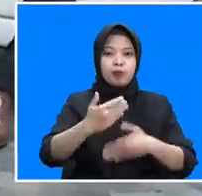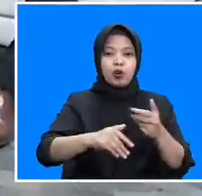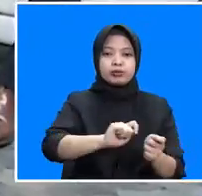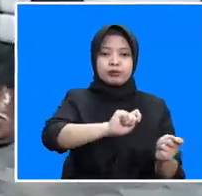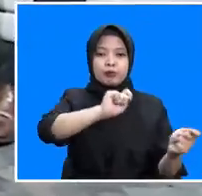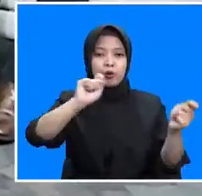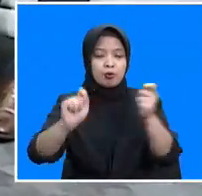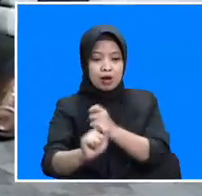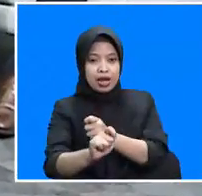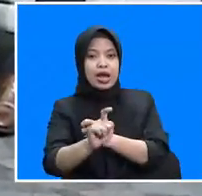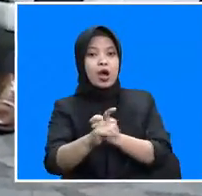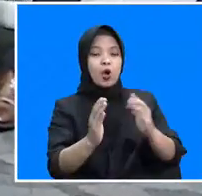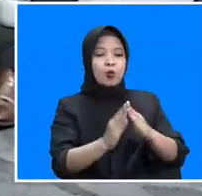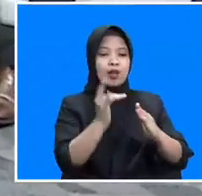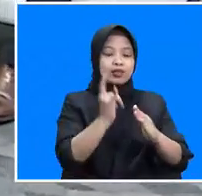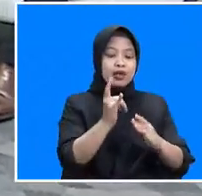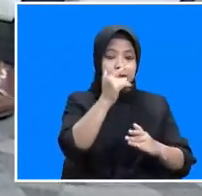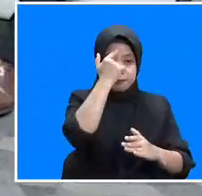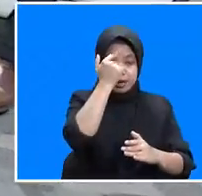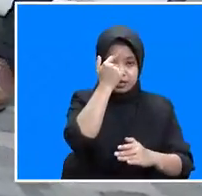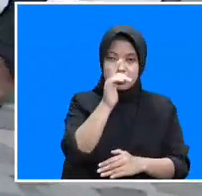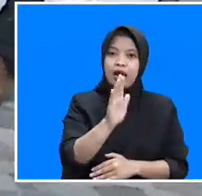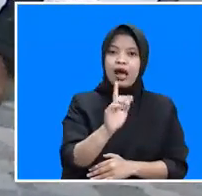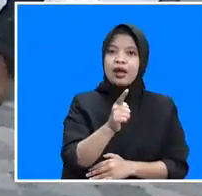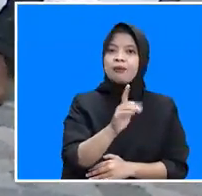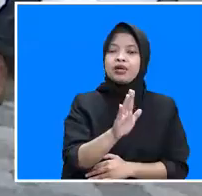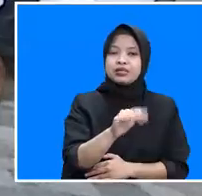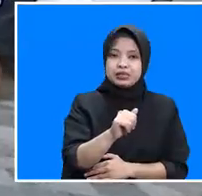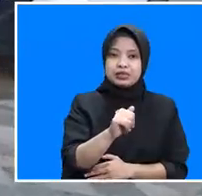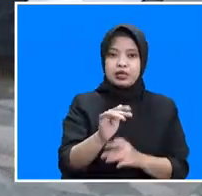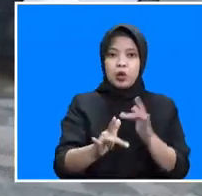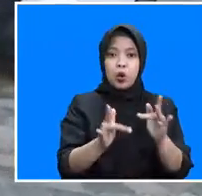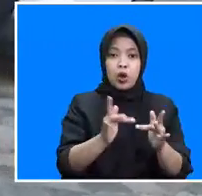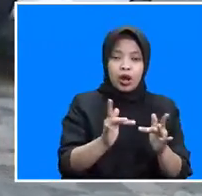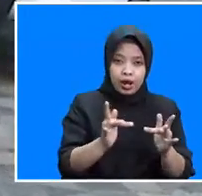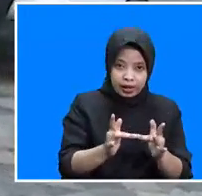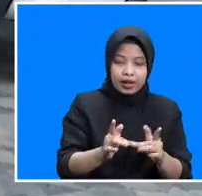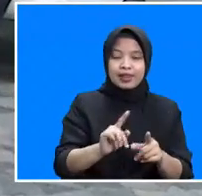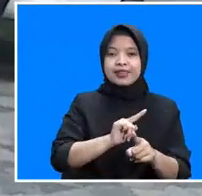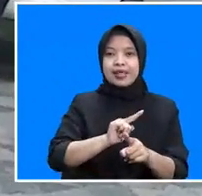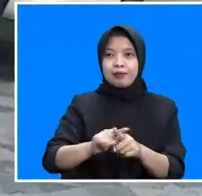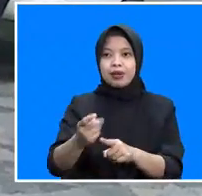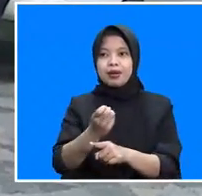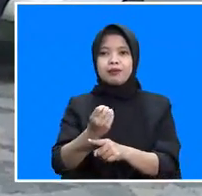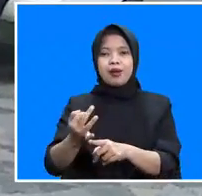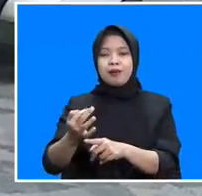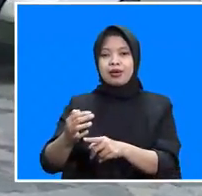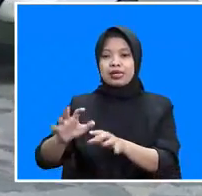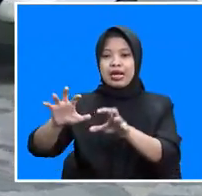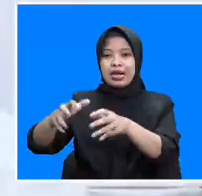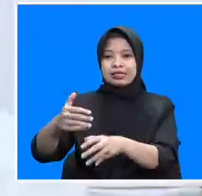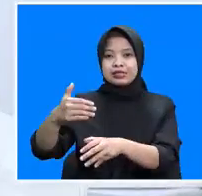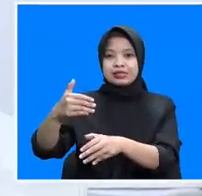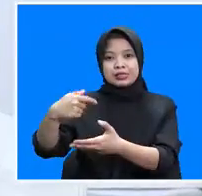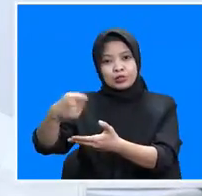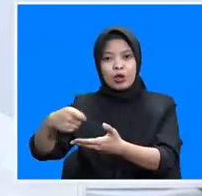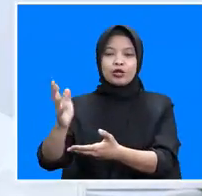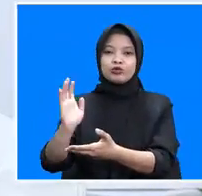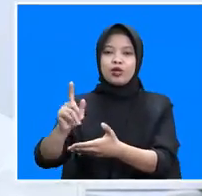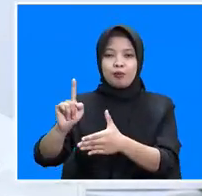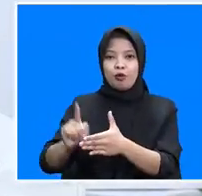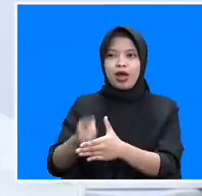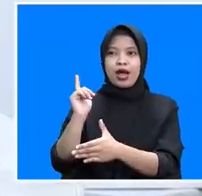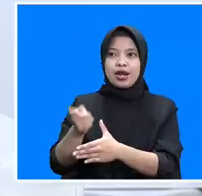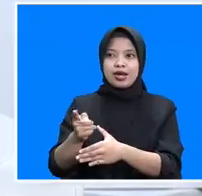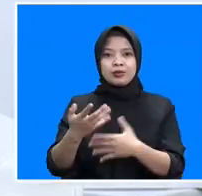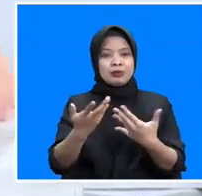Mm. Mm. Now, Ms. Catherine, what about, we're looking at the global context now. Yes, how can